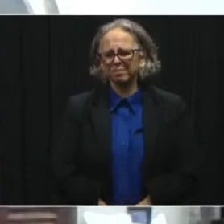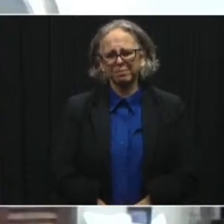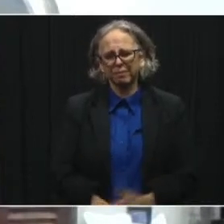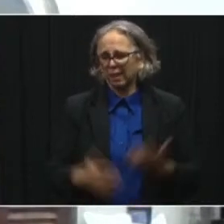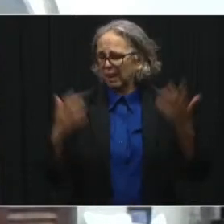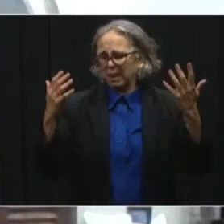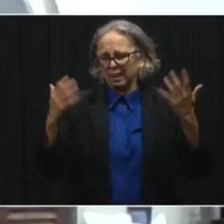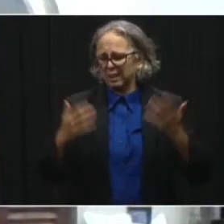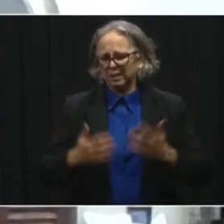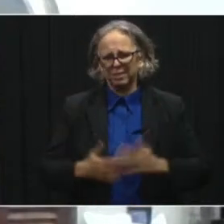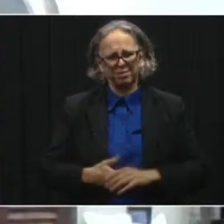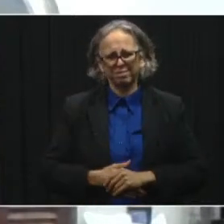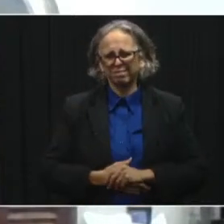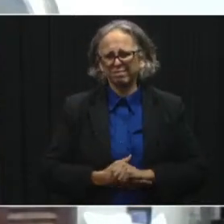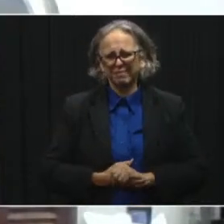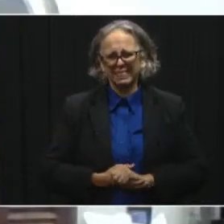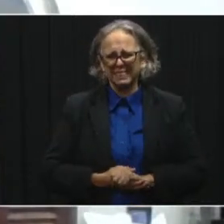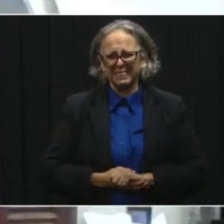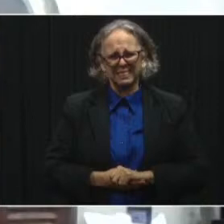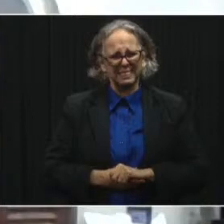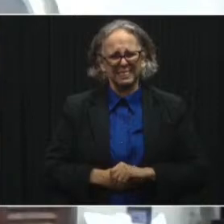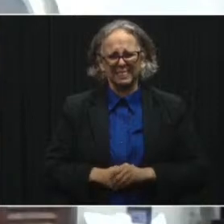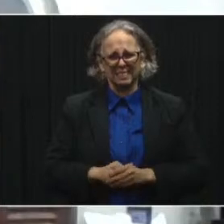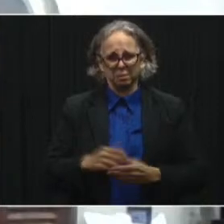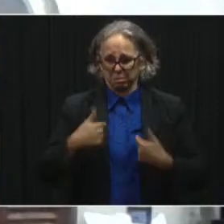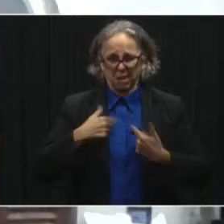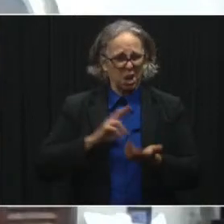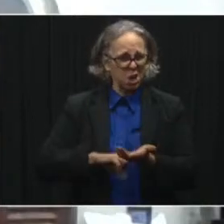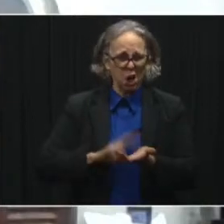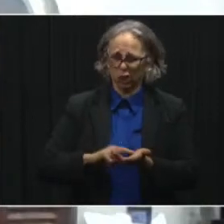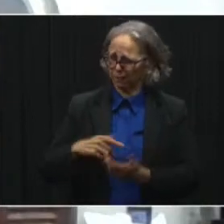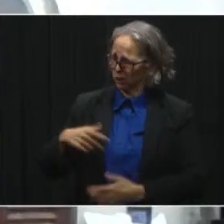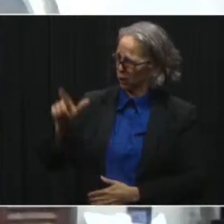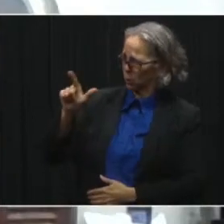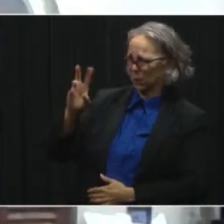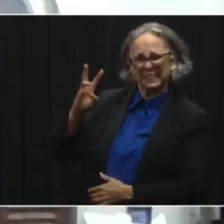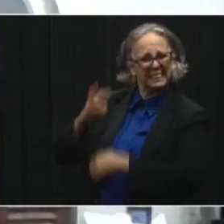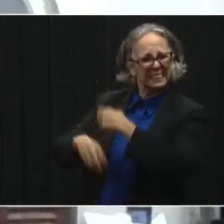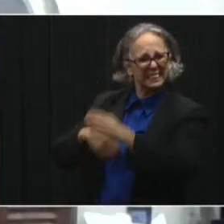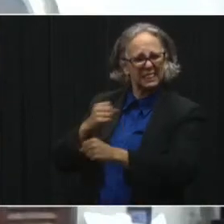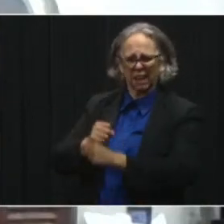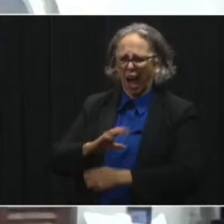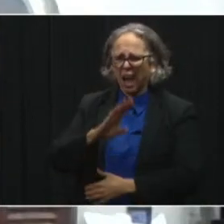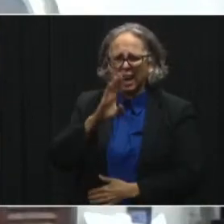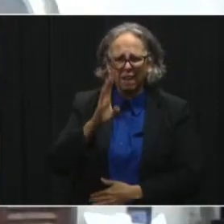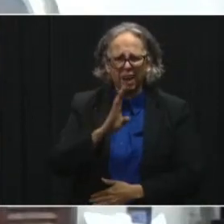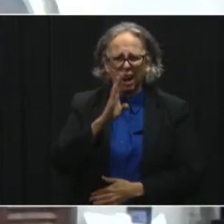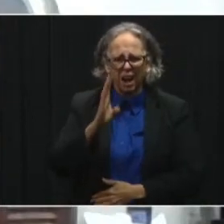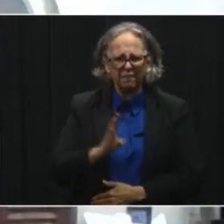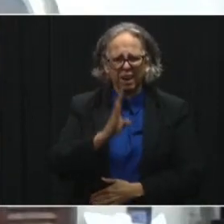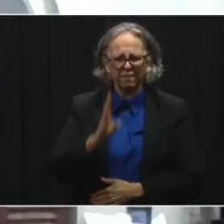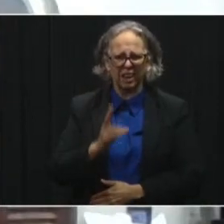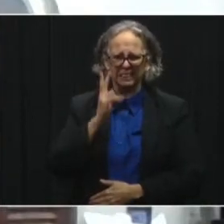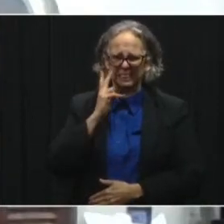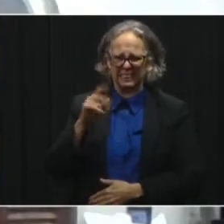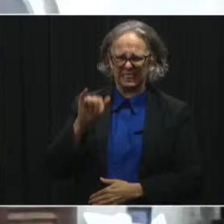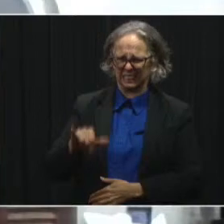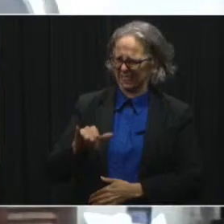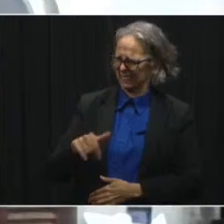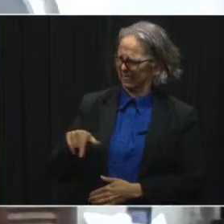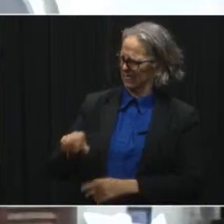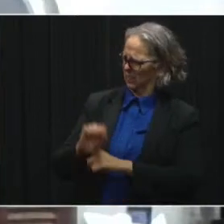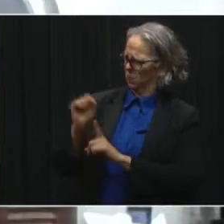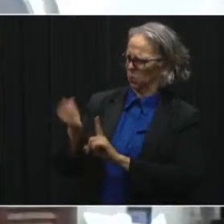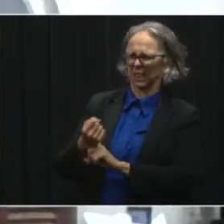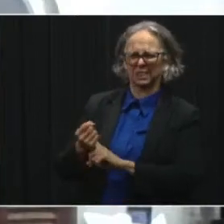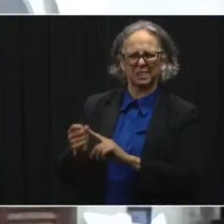I've been in nursing for 26 years, and I've never seen anything come close to this. This is definitely a completely different experience